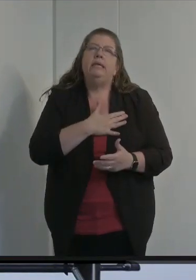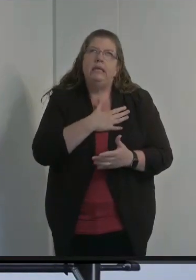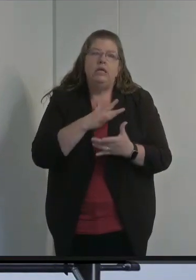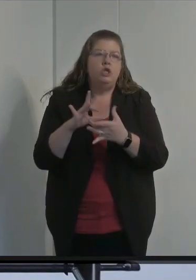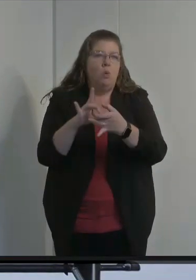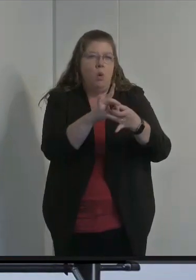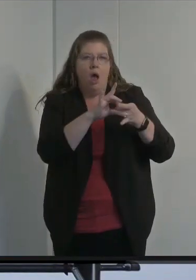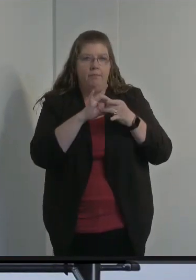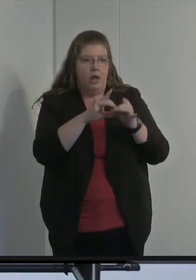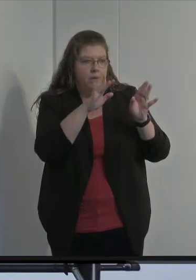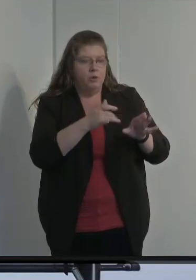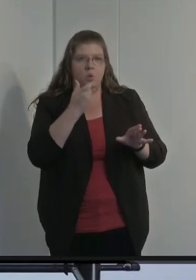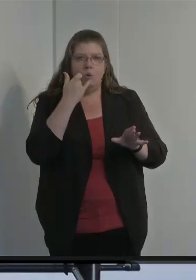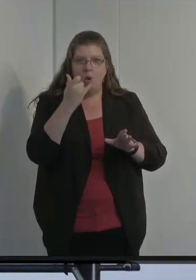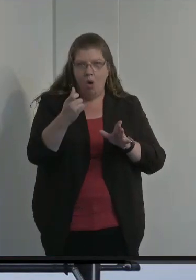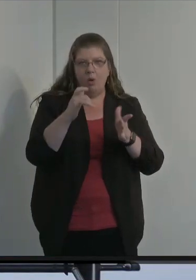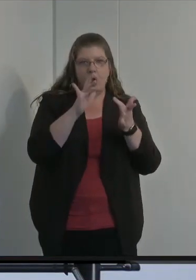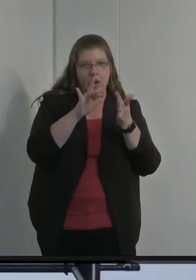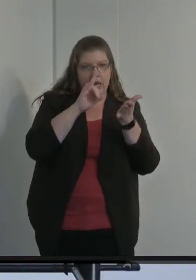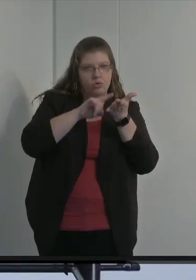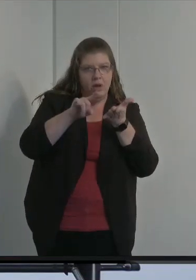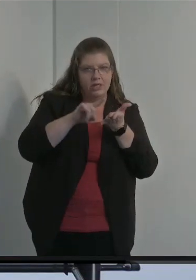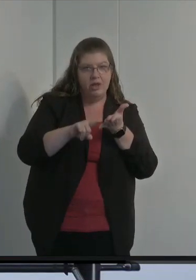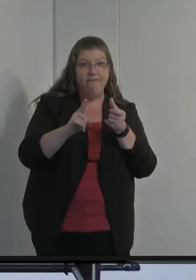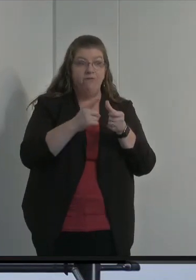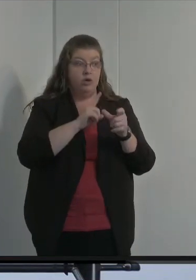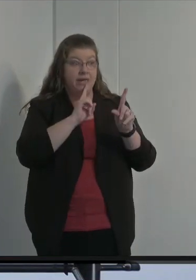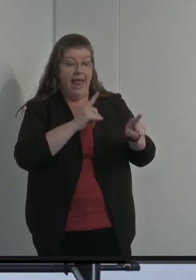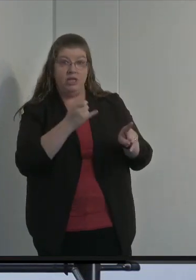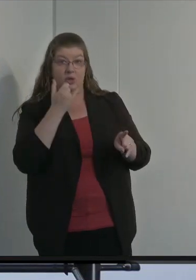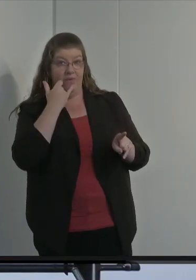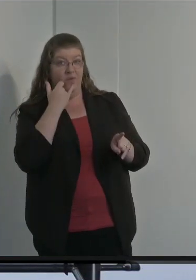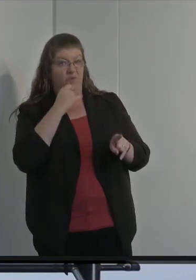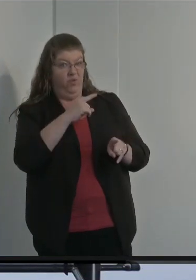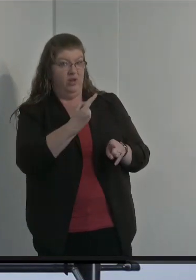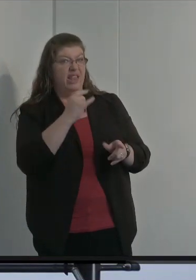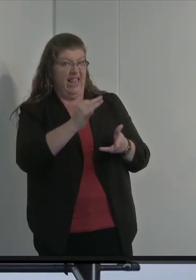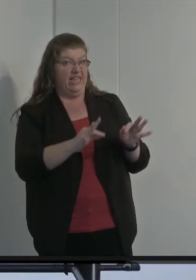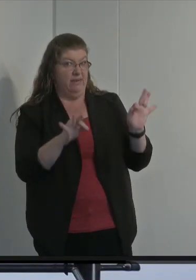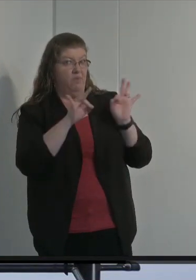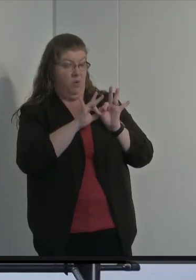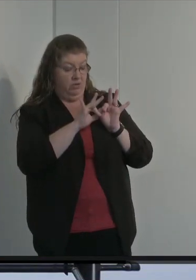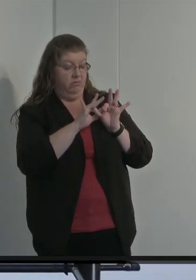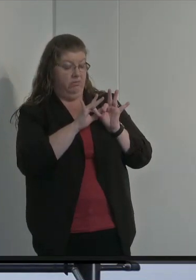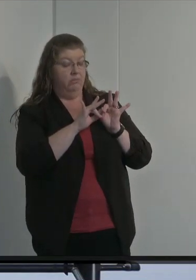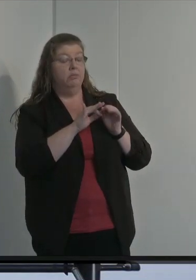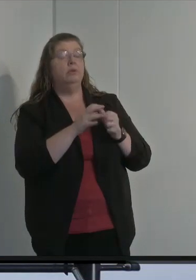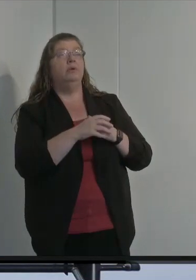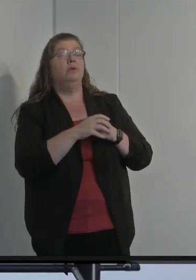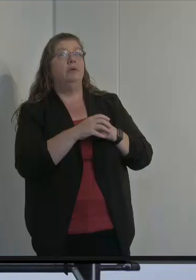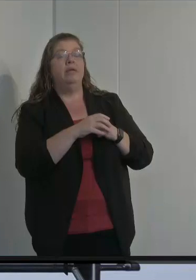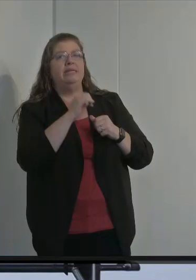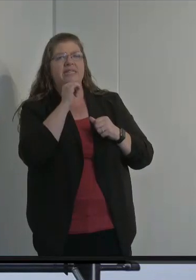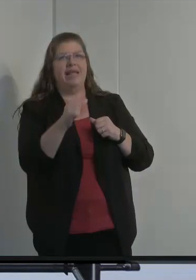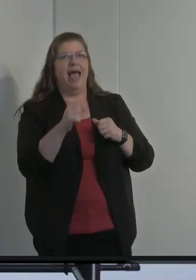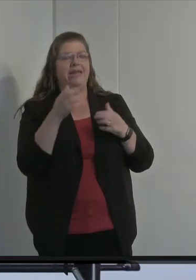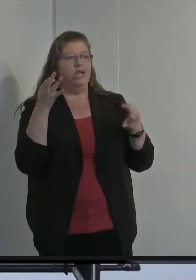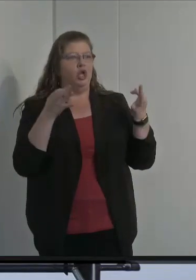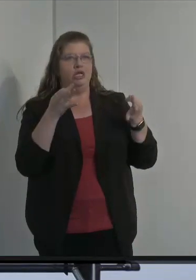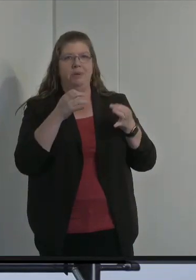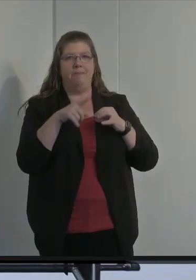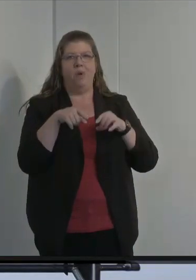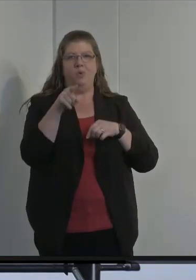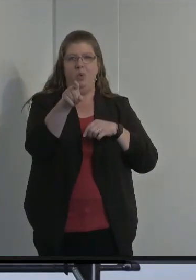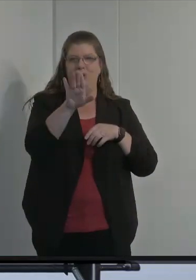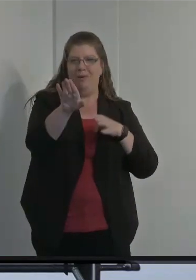cooperate with the contact tracers. Number one, answer the phone call. That's important. and it is not in any way a judgment about you and